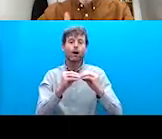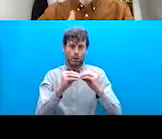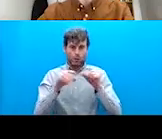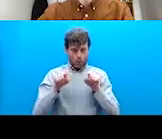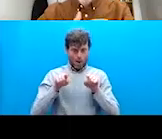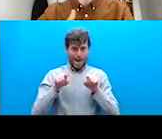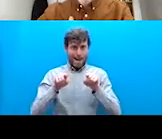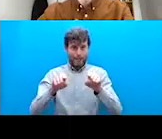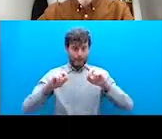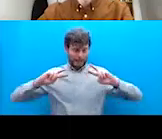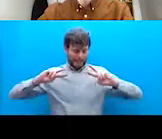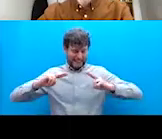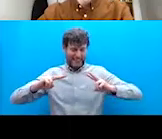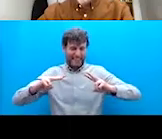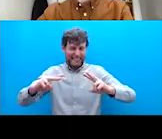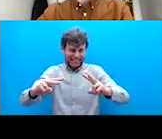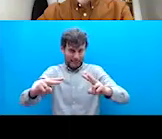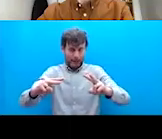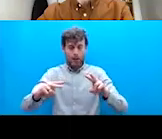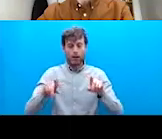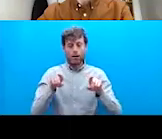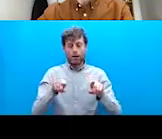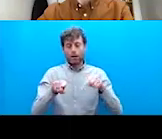an autonomous semantics that operates